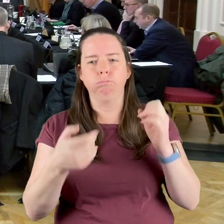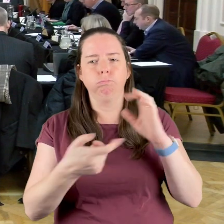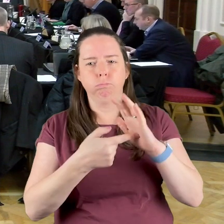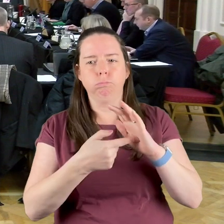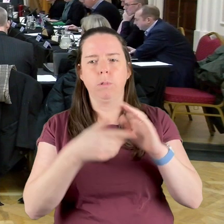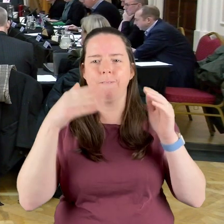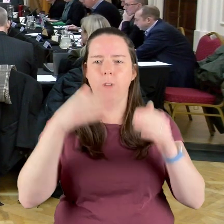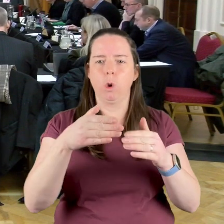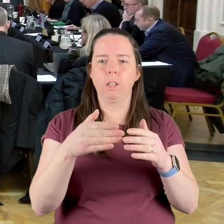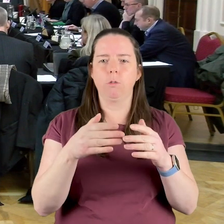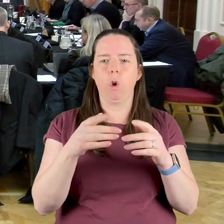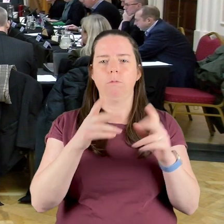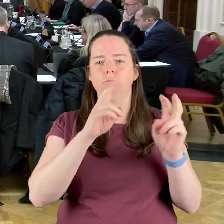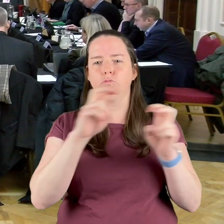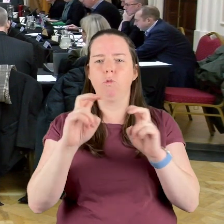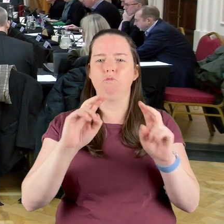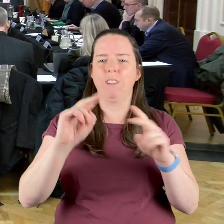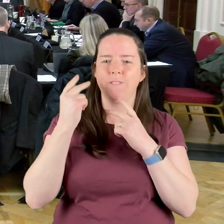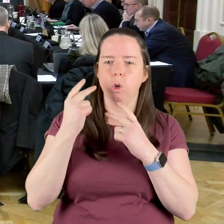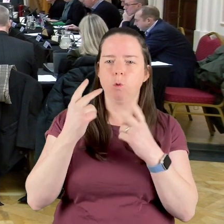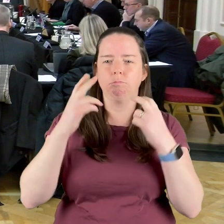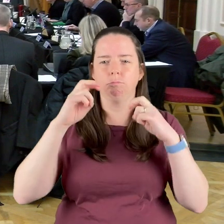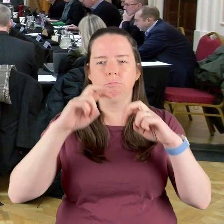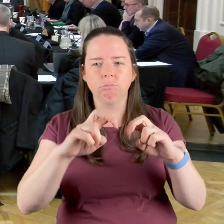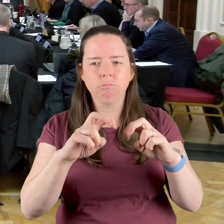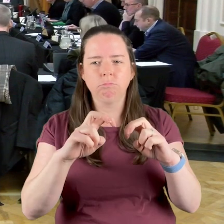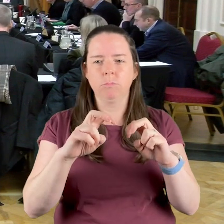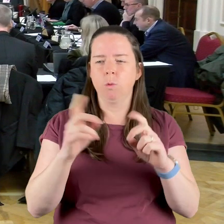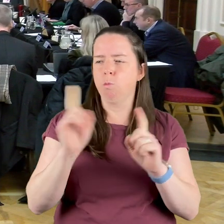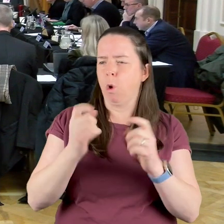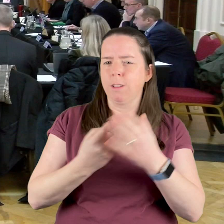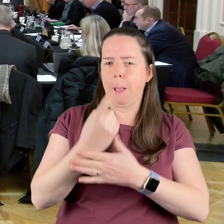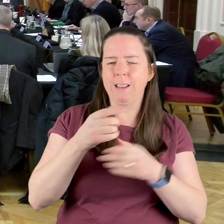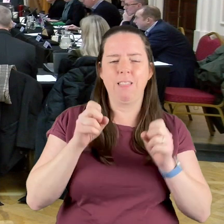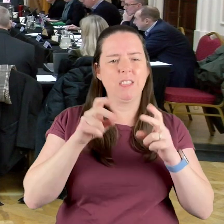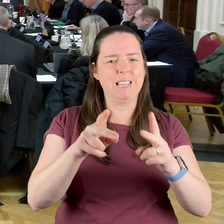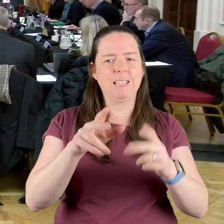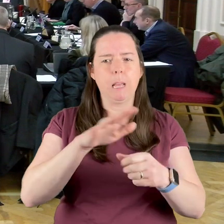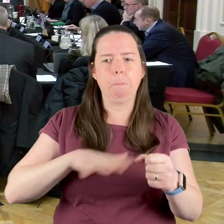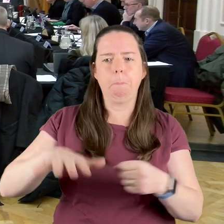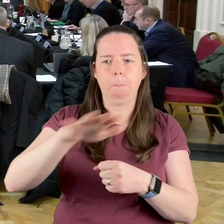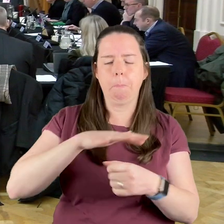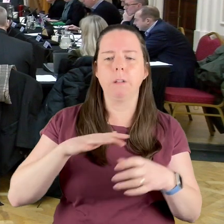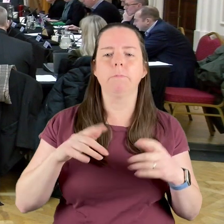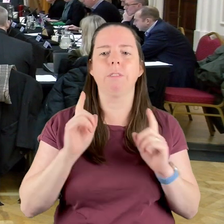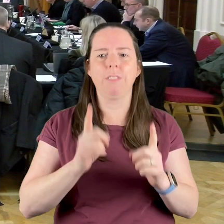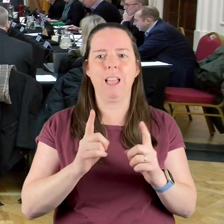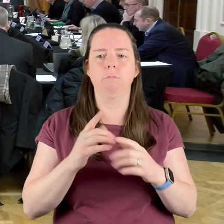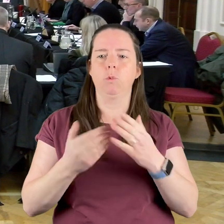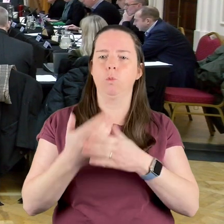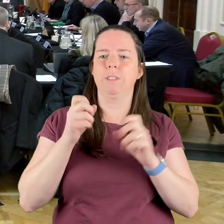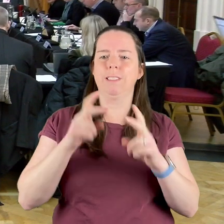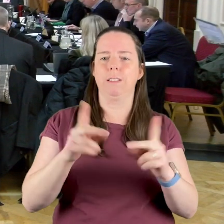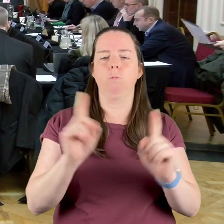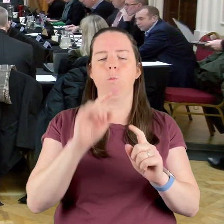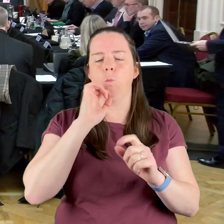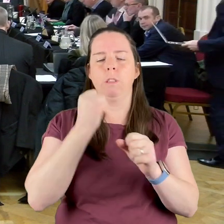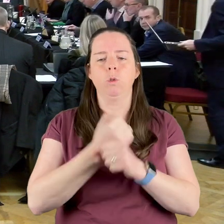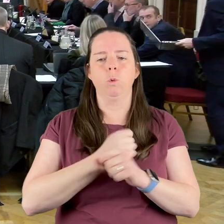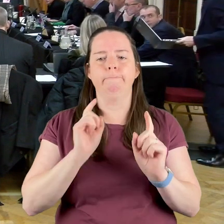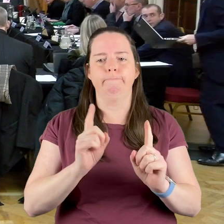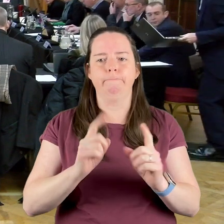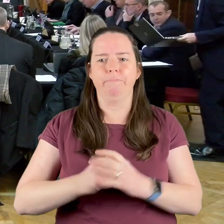of incidents? And more importantly, focusing on thematic review, thematic analysis, probably pulling what is going on in the system